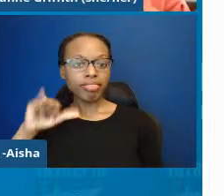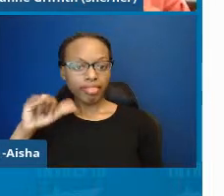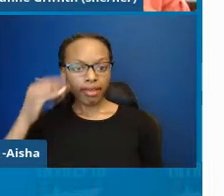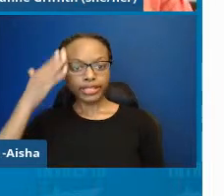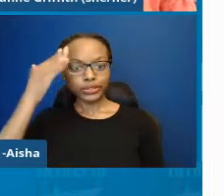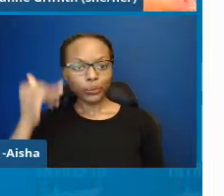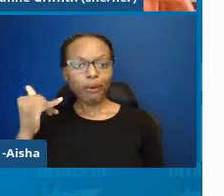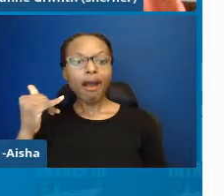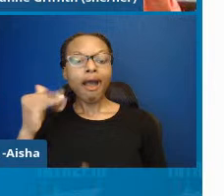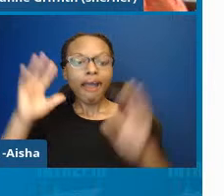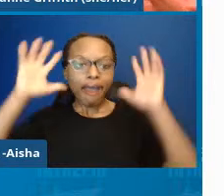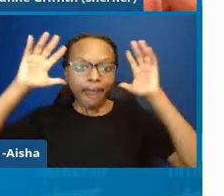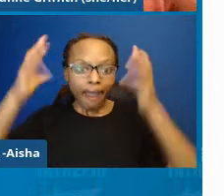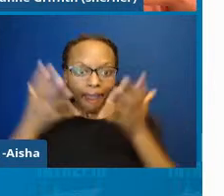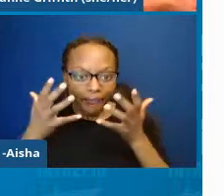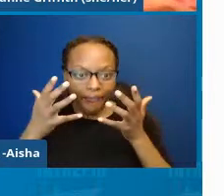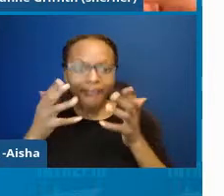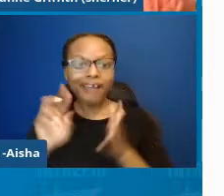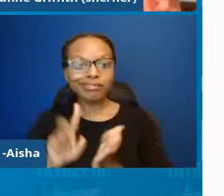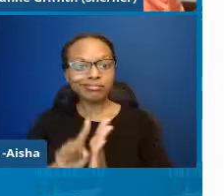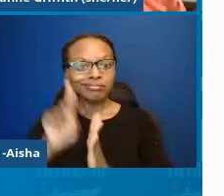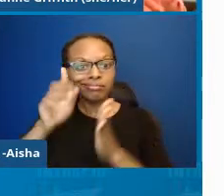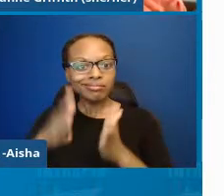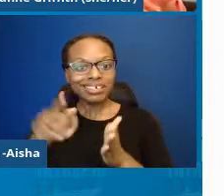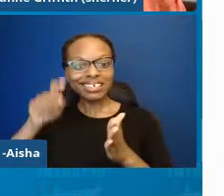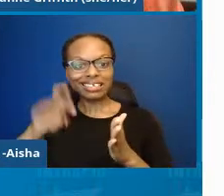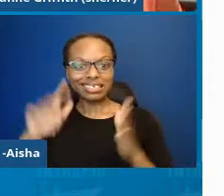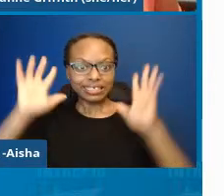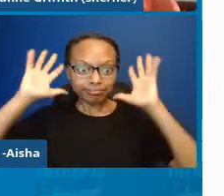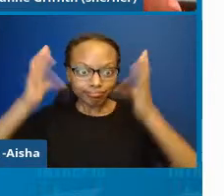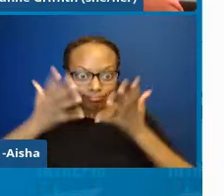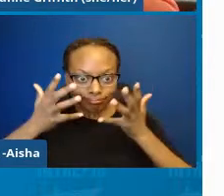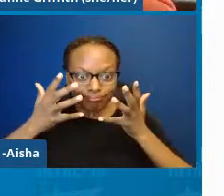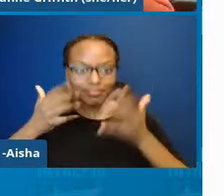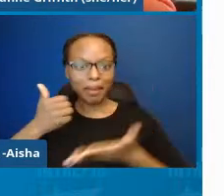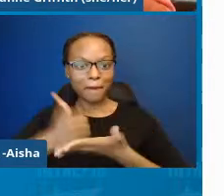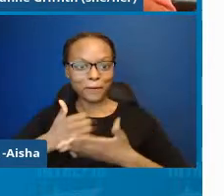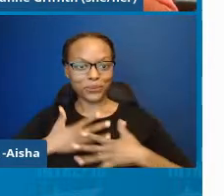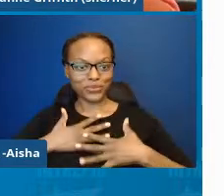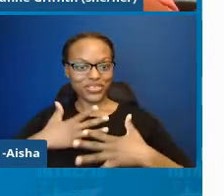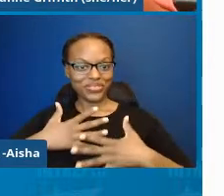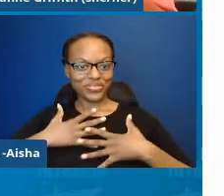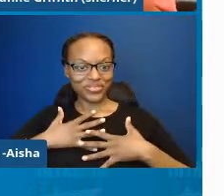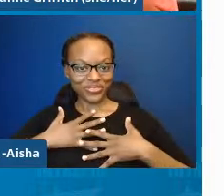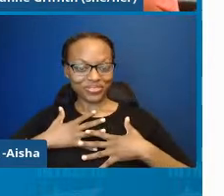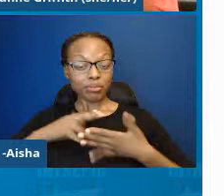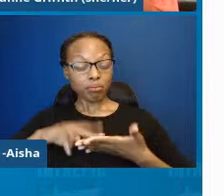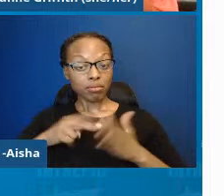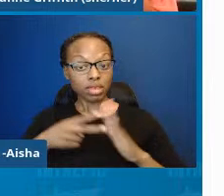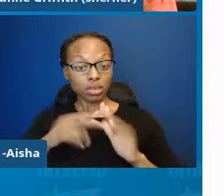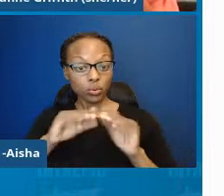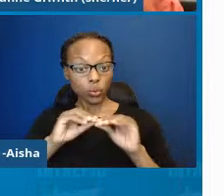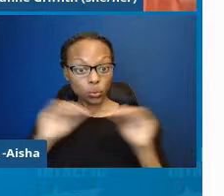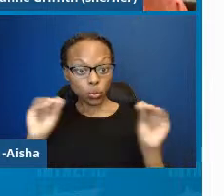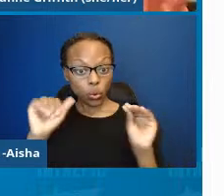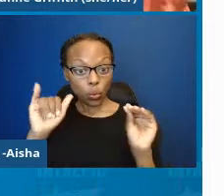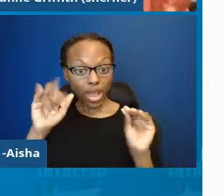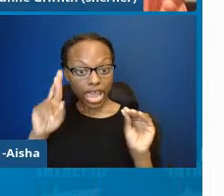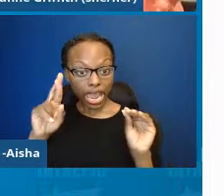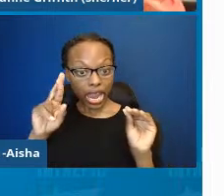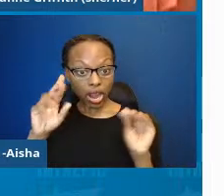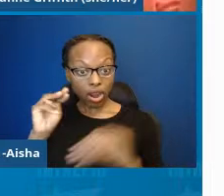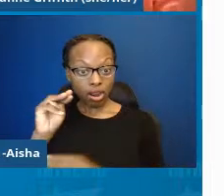breathe properly. And the fact that there aren't any air molecules means that human ears cannot detect sound